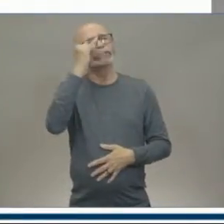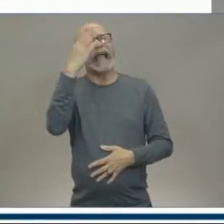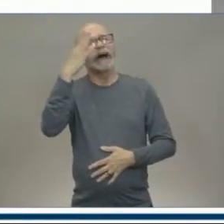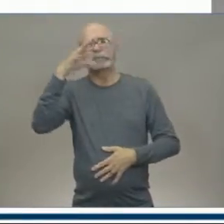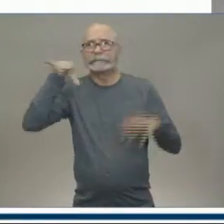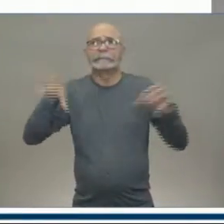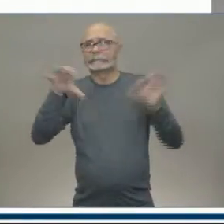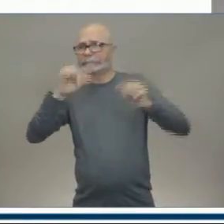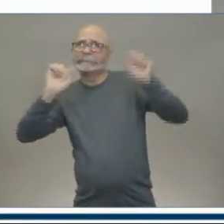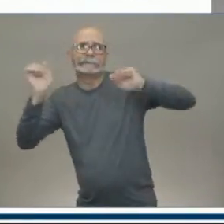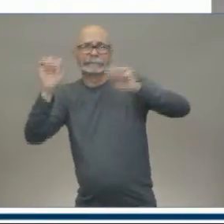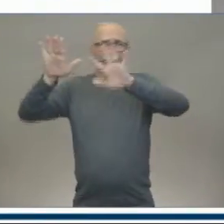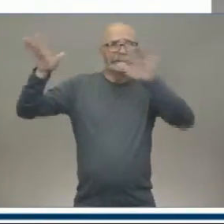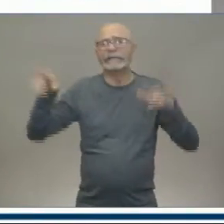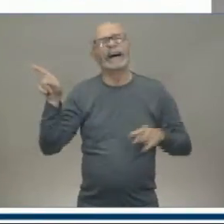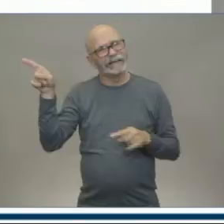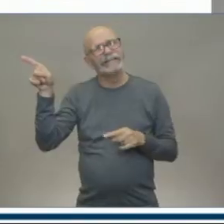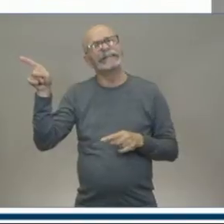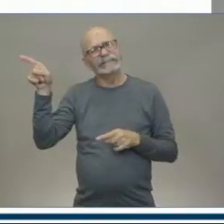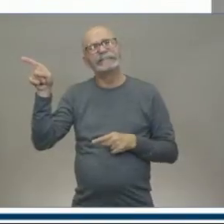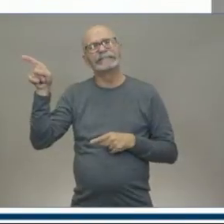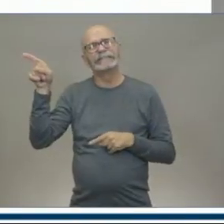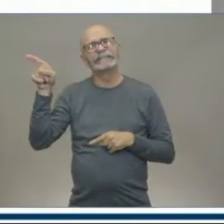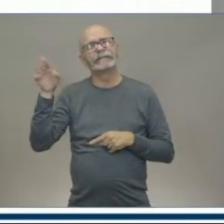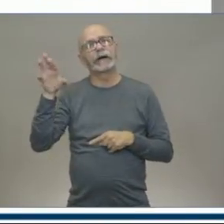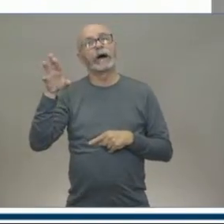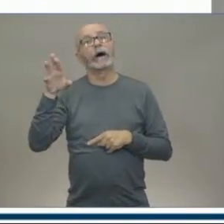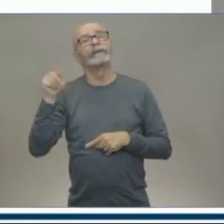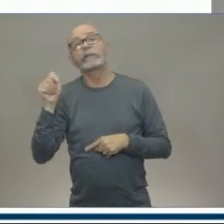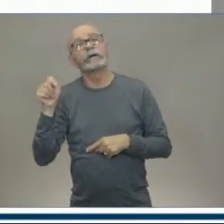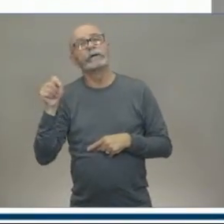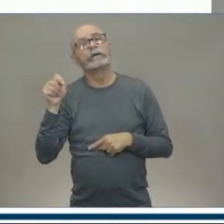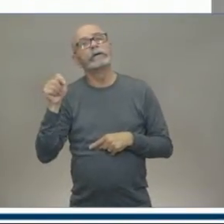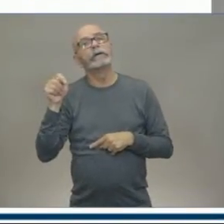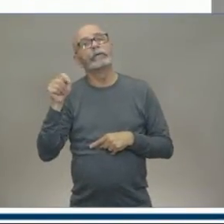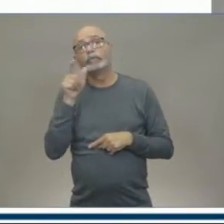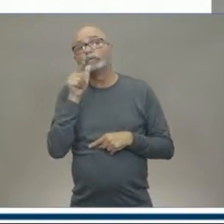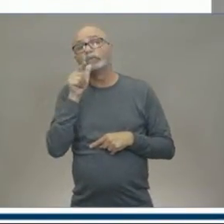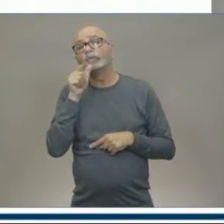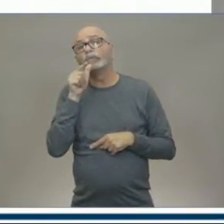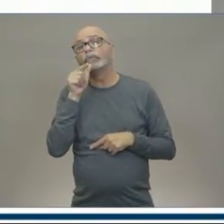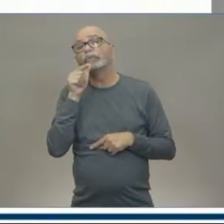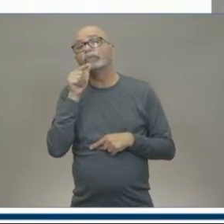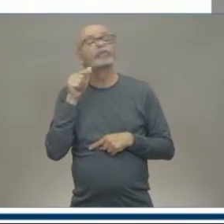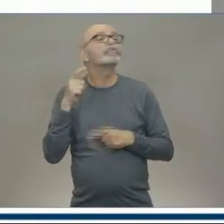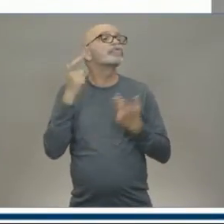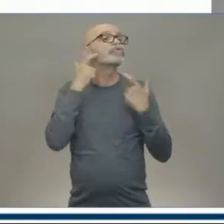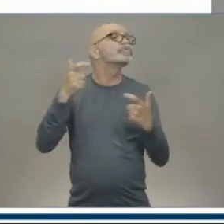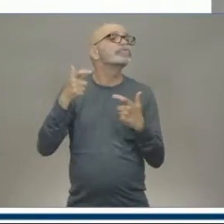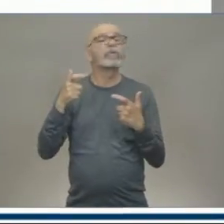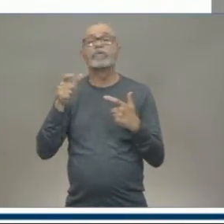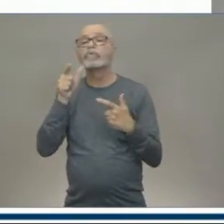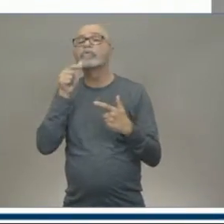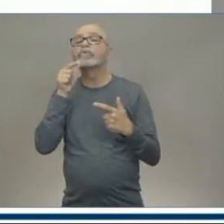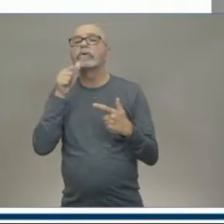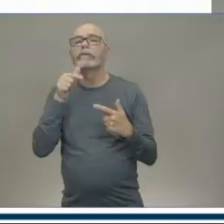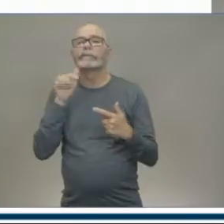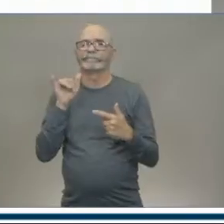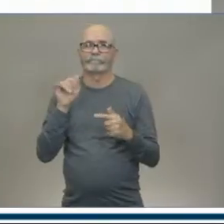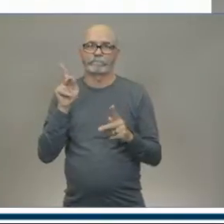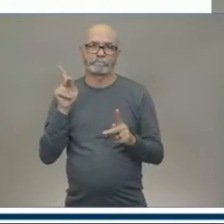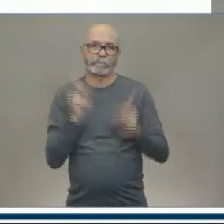to run their business. It's often the behaviors of people in the bars that aren't necessarily following the requirements is more of the